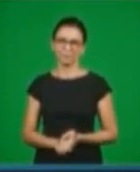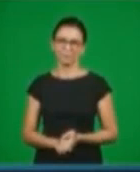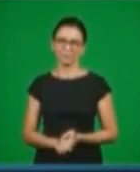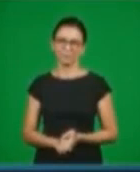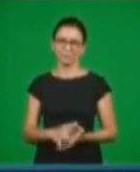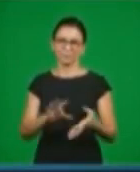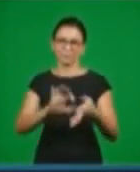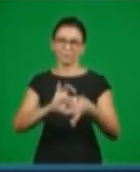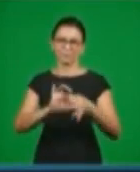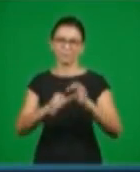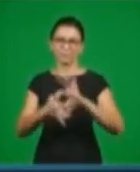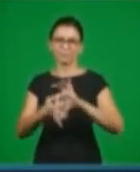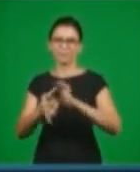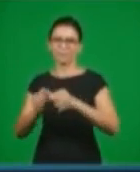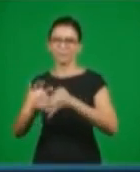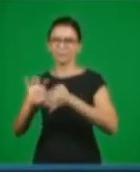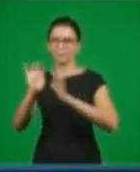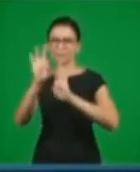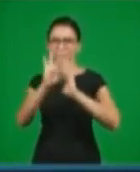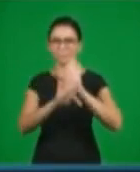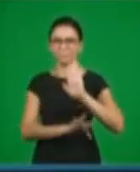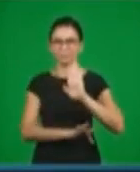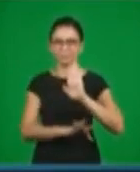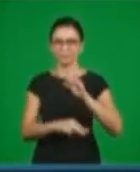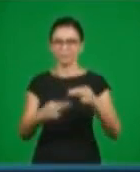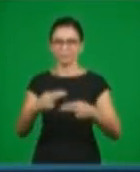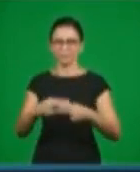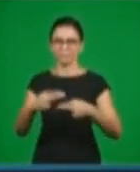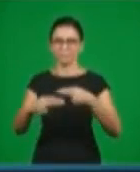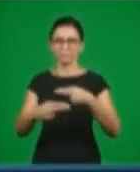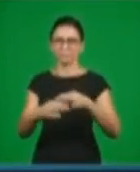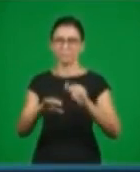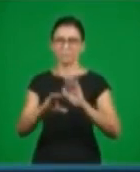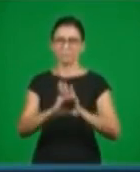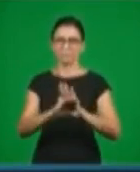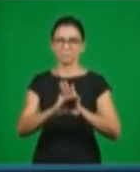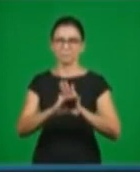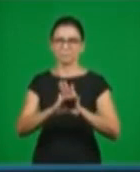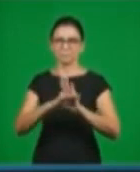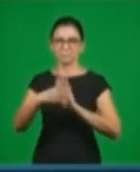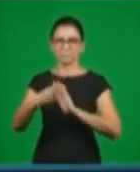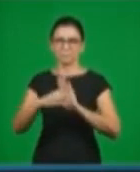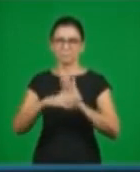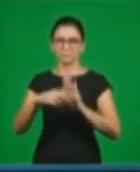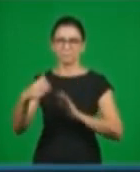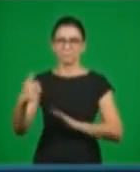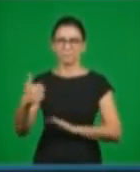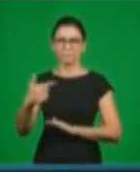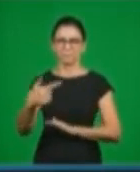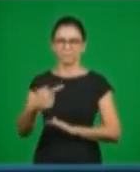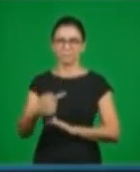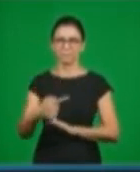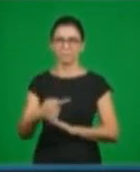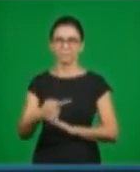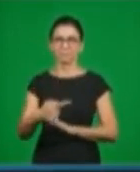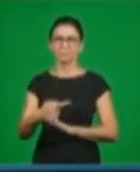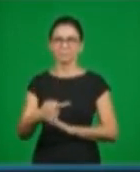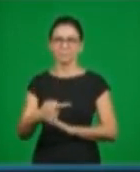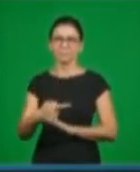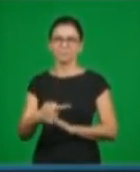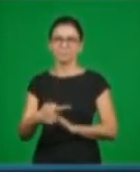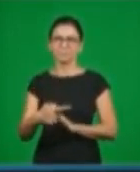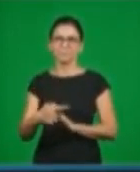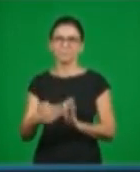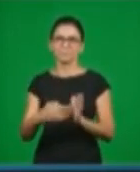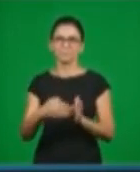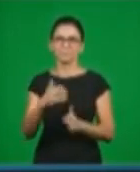Christianity in our days in the context of this passage, Nehemiah 17-22? So